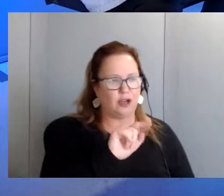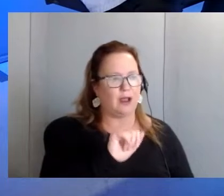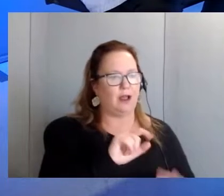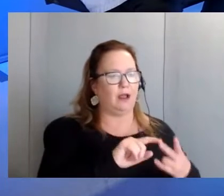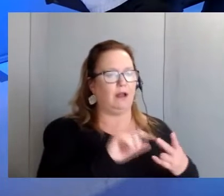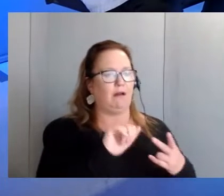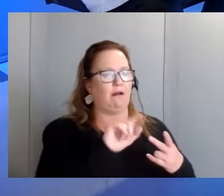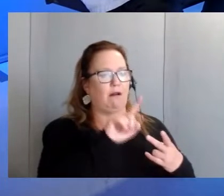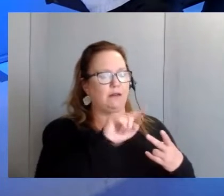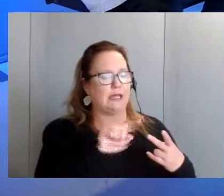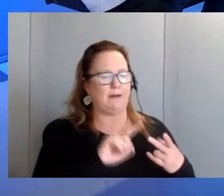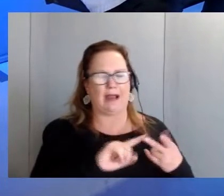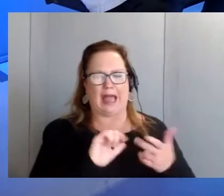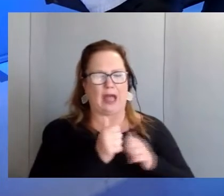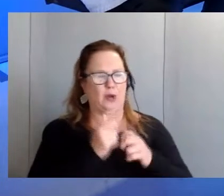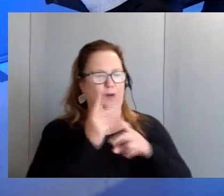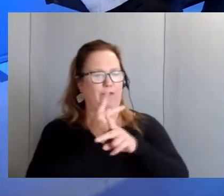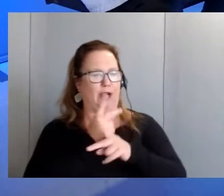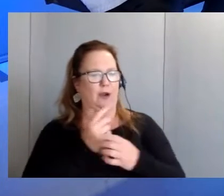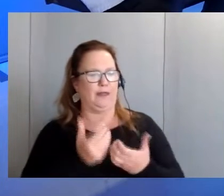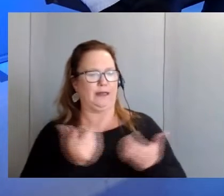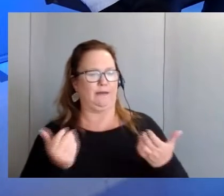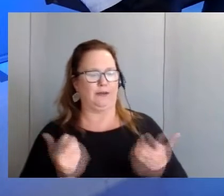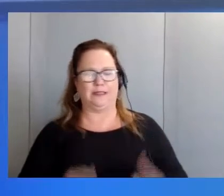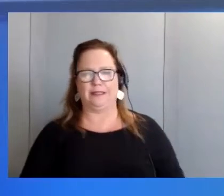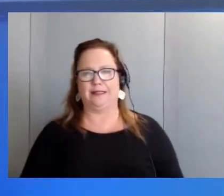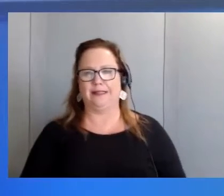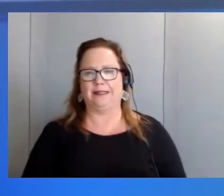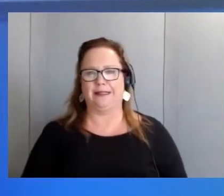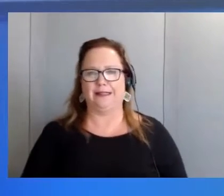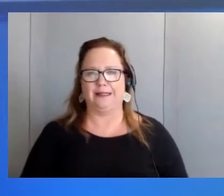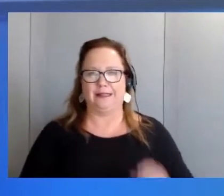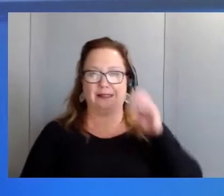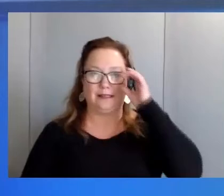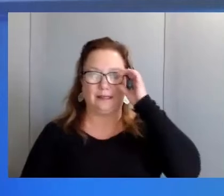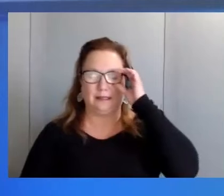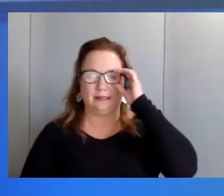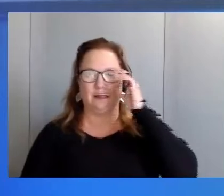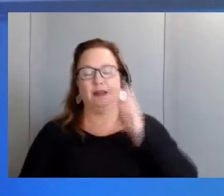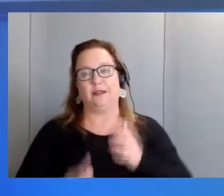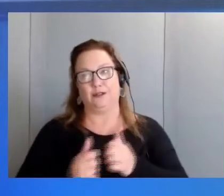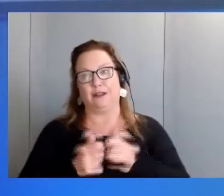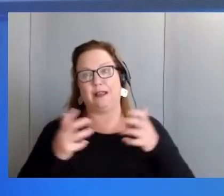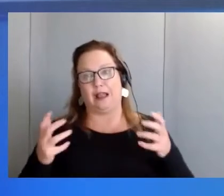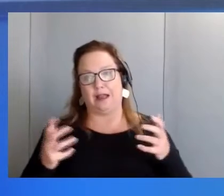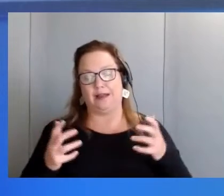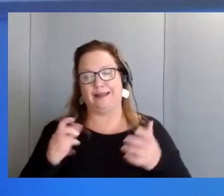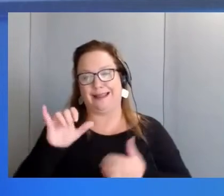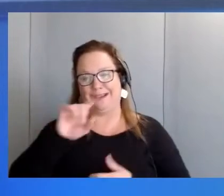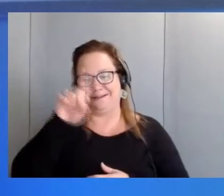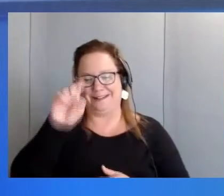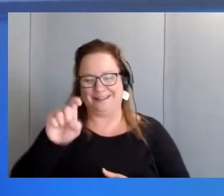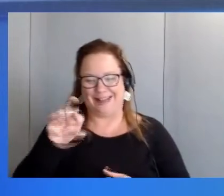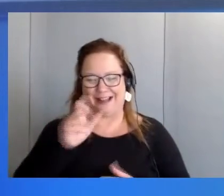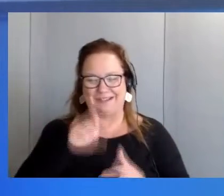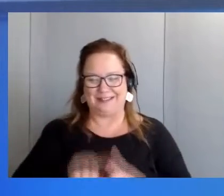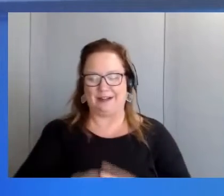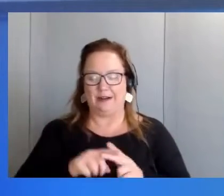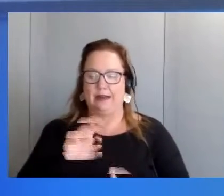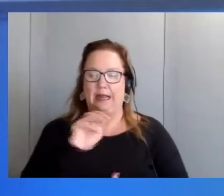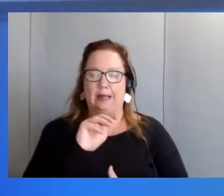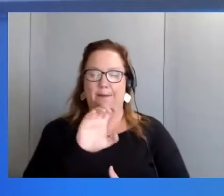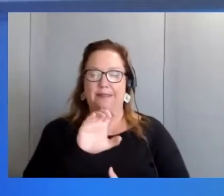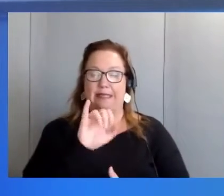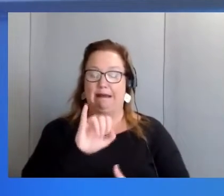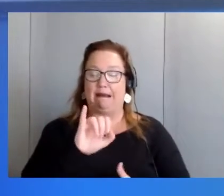to figure all of that out? Okay. Who wants to start? Well, I guess I'll dive in. There's a lot there in that question. But MCI and dementia, it's sort